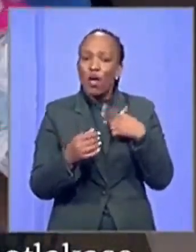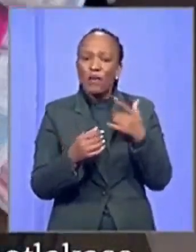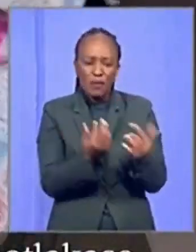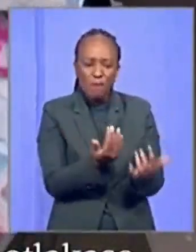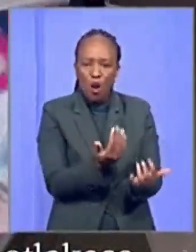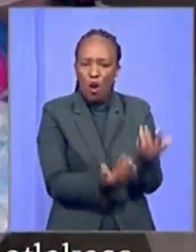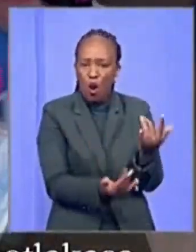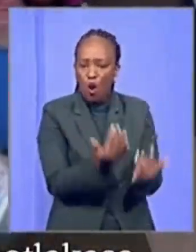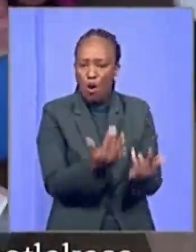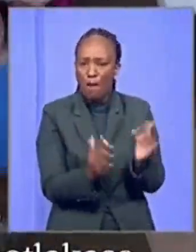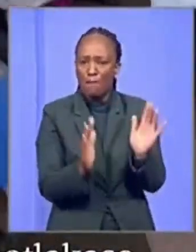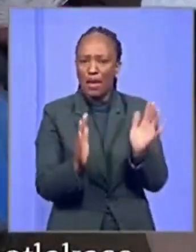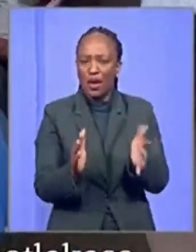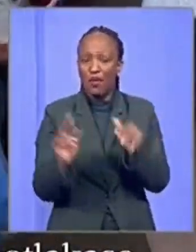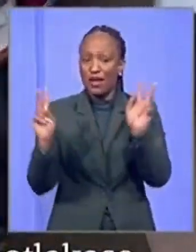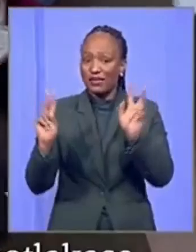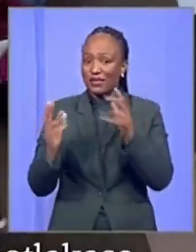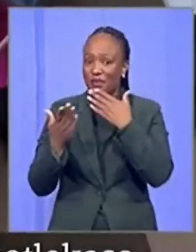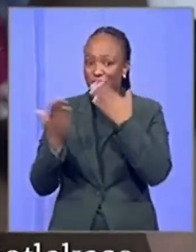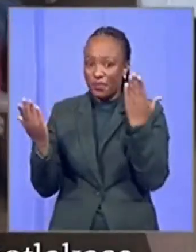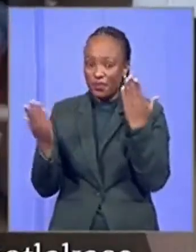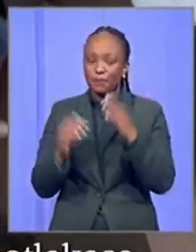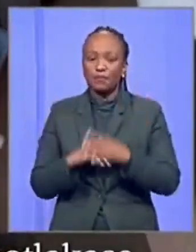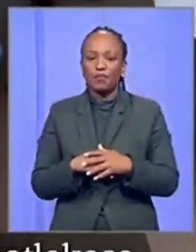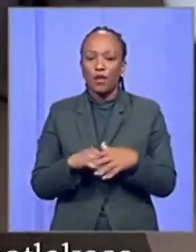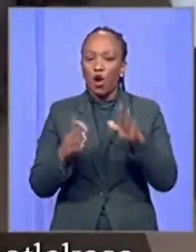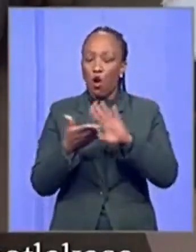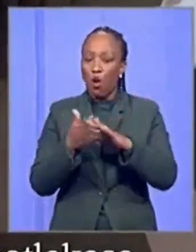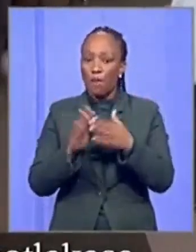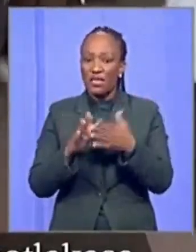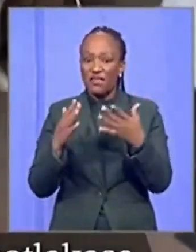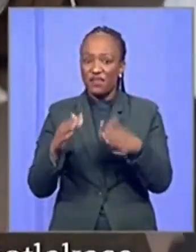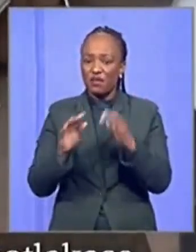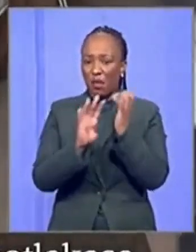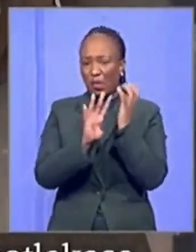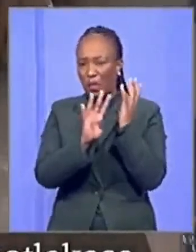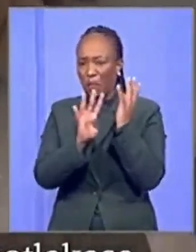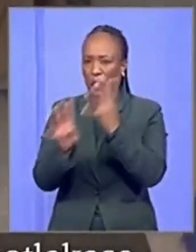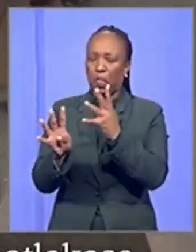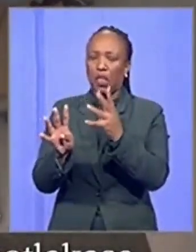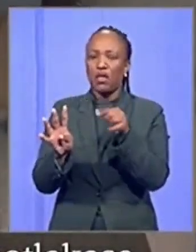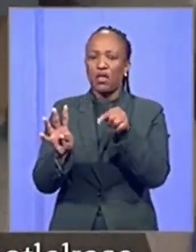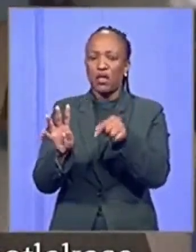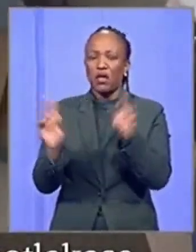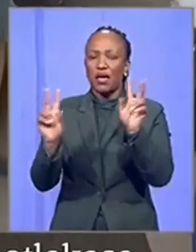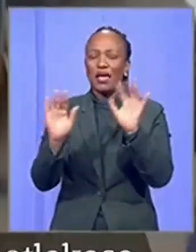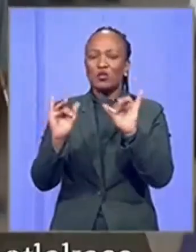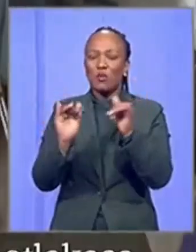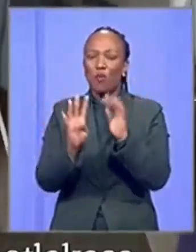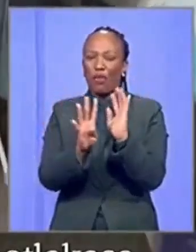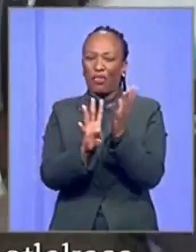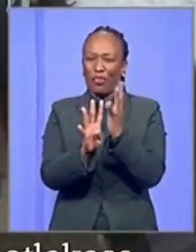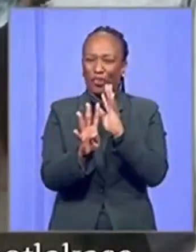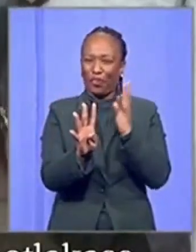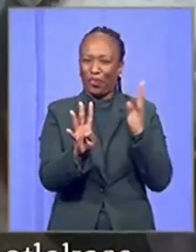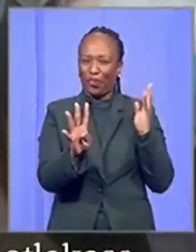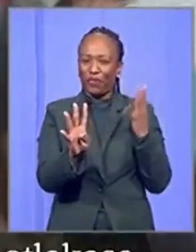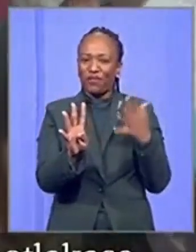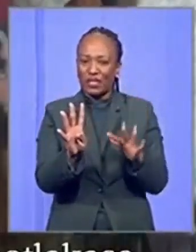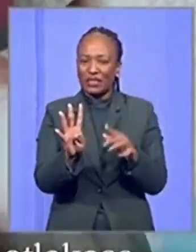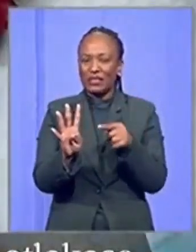Go le bjalo magologolo a batho a gerege dikantorong tša Eskom ka leboa kgomo le go hloma merala di ye metelele le bona ba